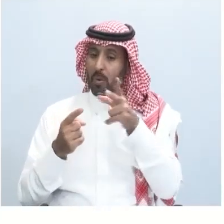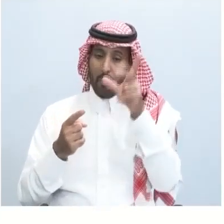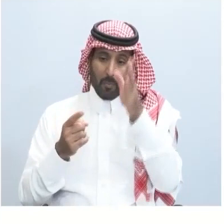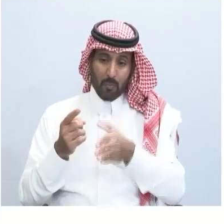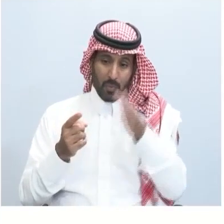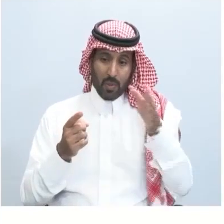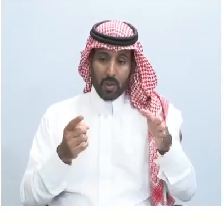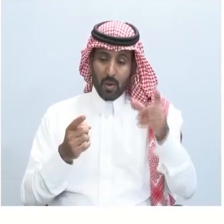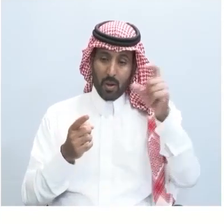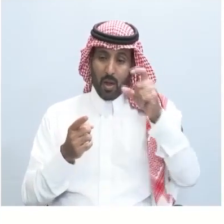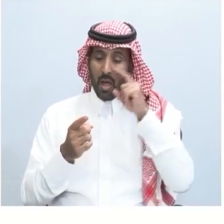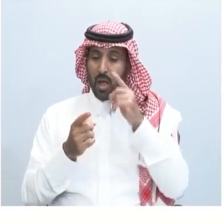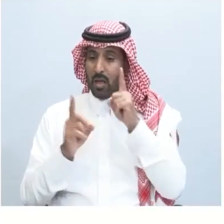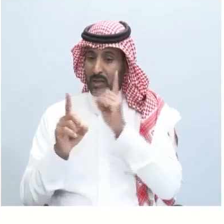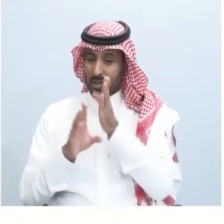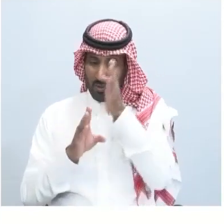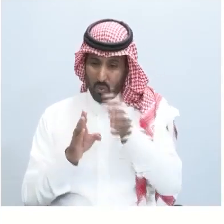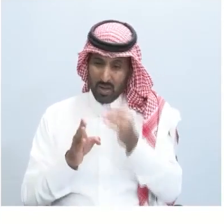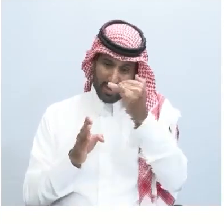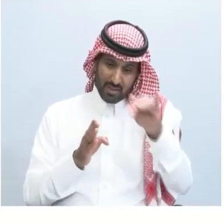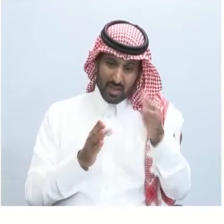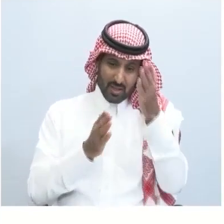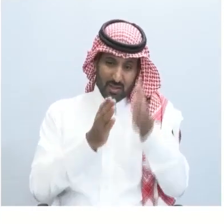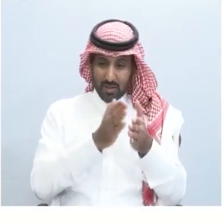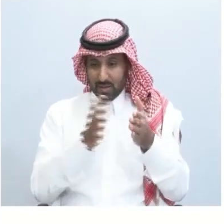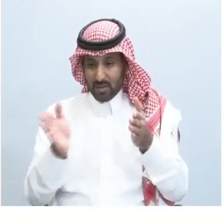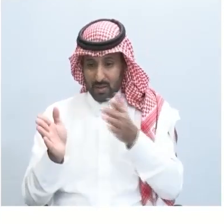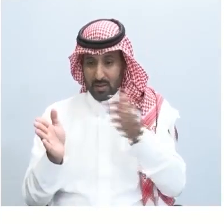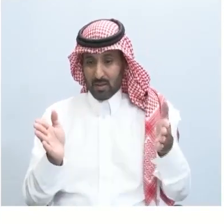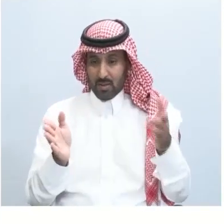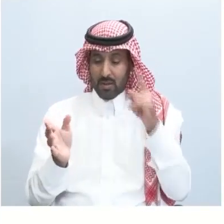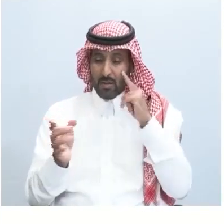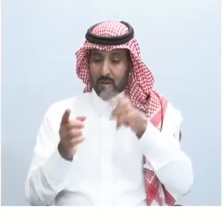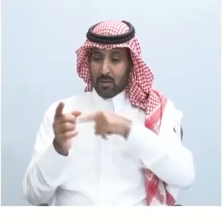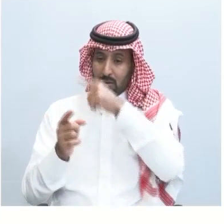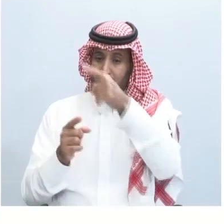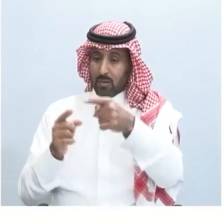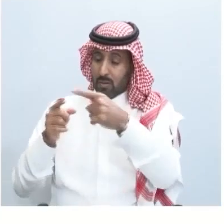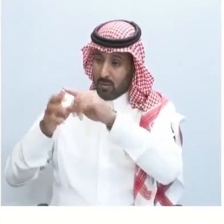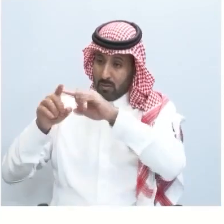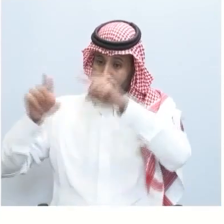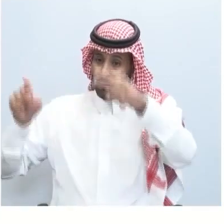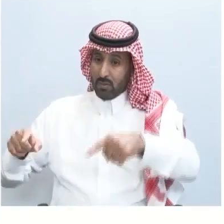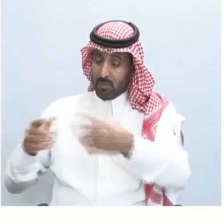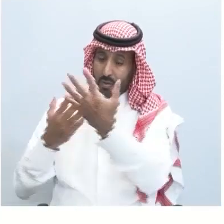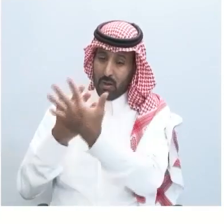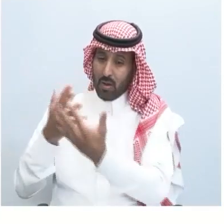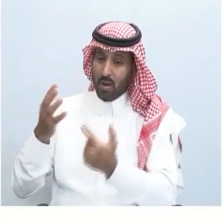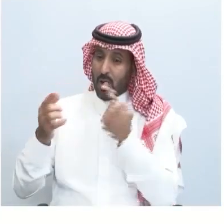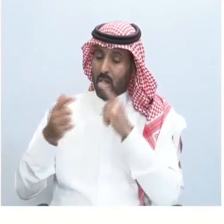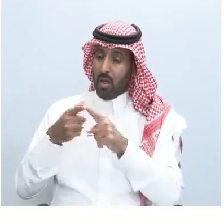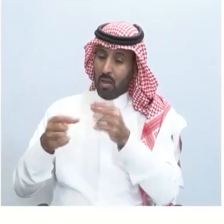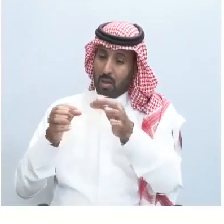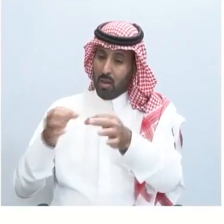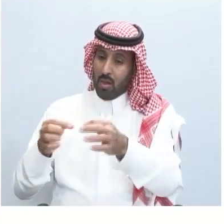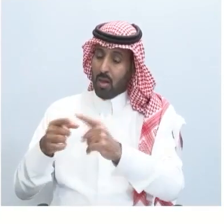the neutral zone. There are two sets of goal posts at either end of the rink with a net attached behind them. The red line